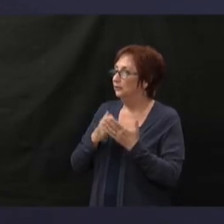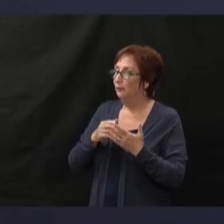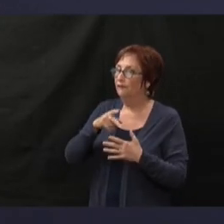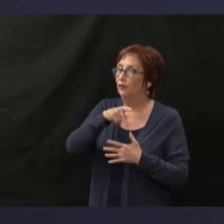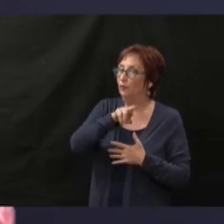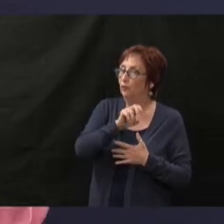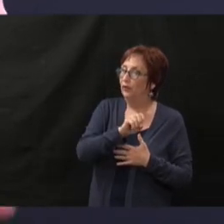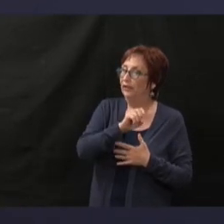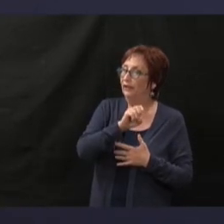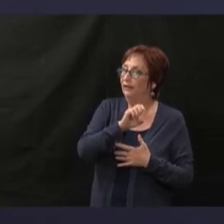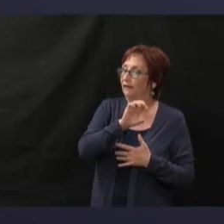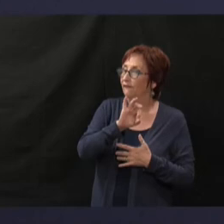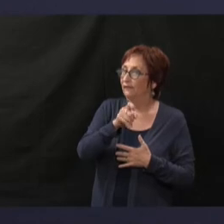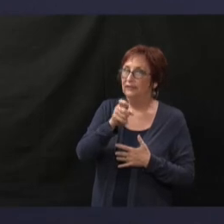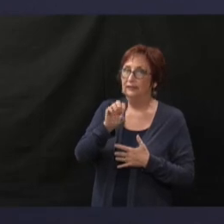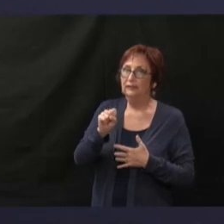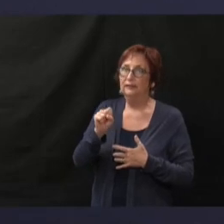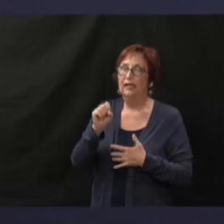in the scope